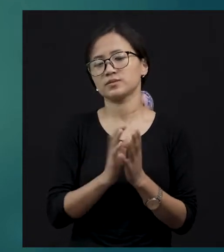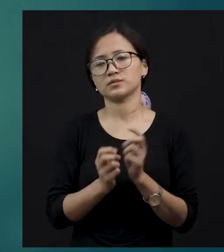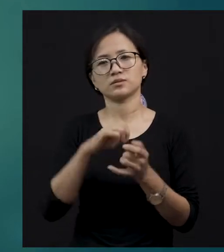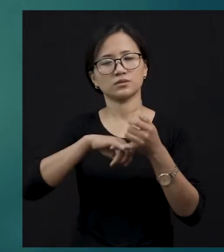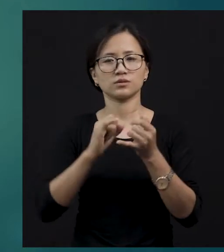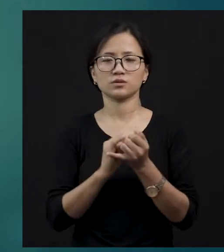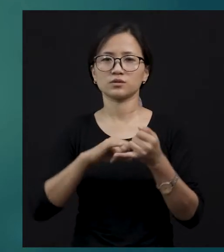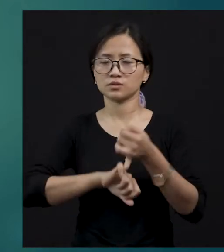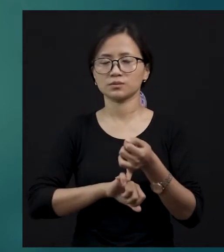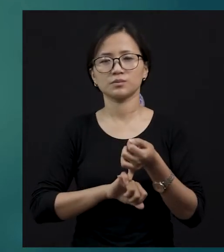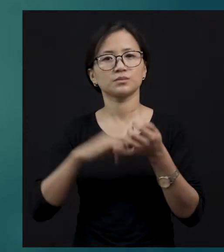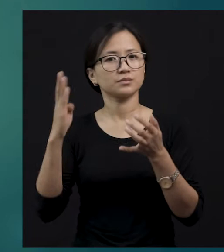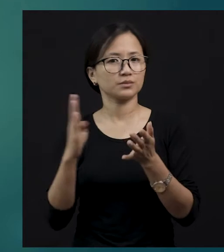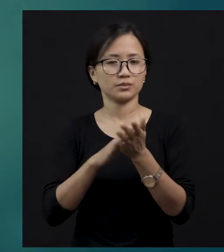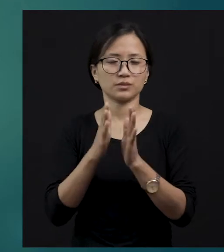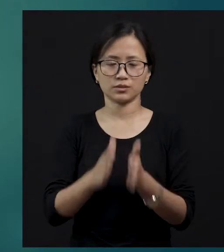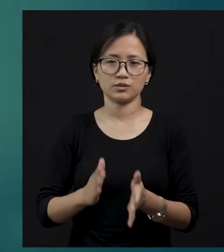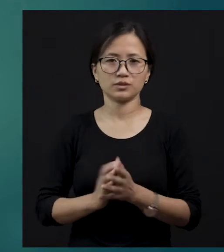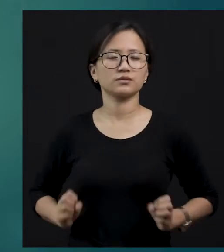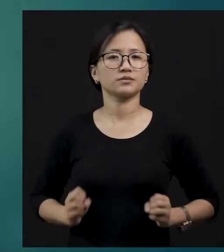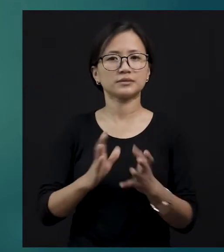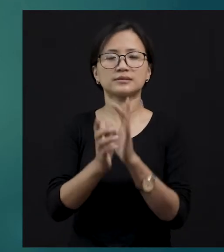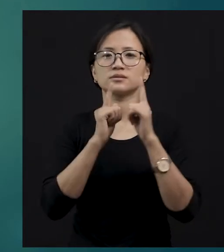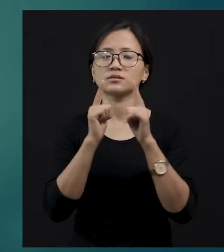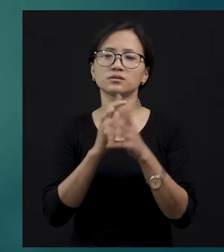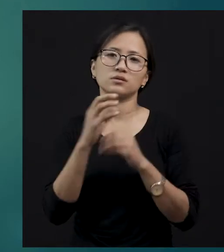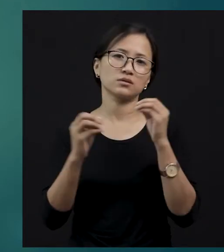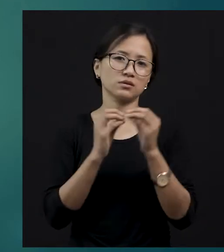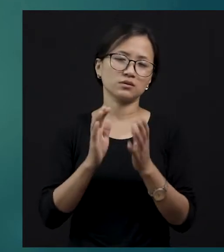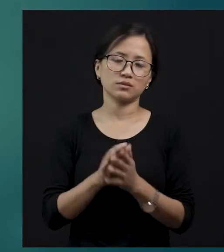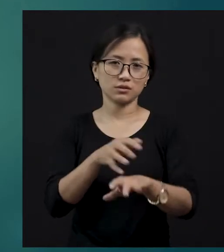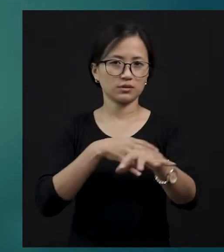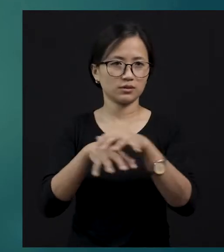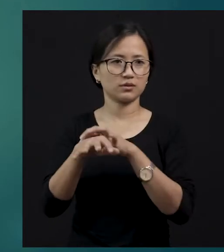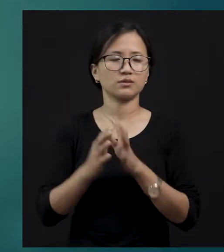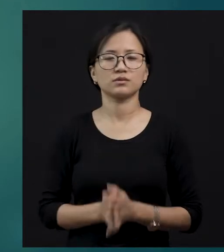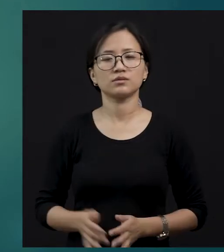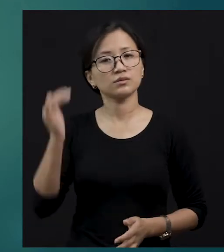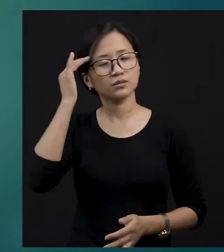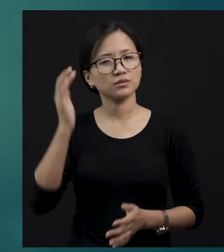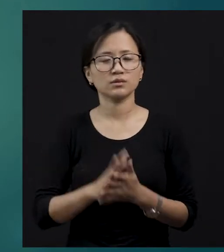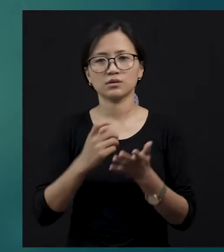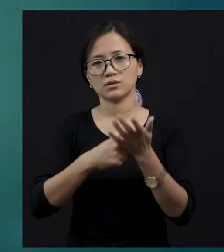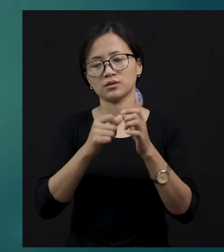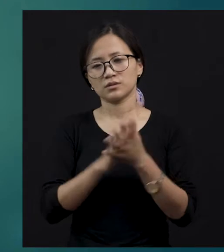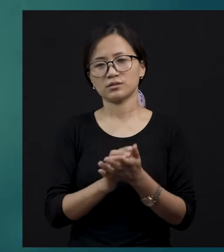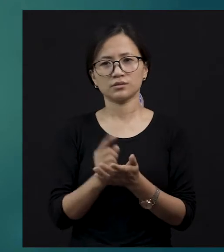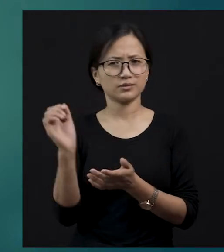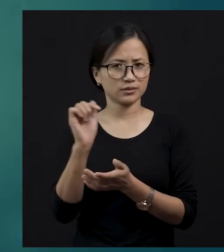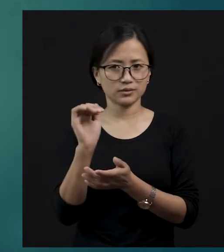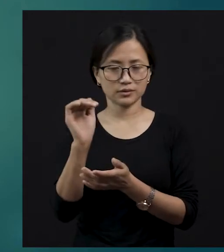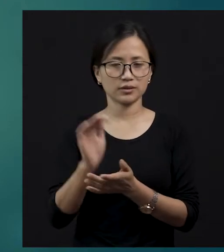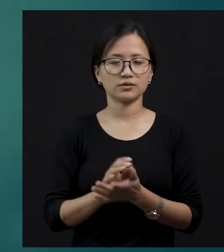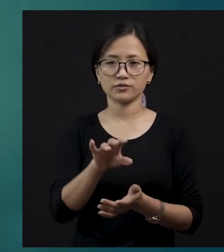it? And we have just started discussing about animals. We know that rattlesnake is a kind of